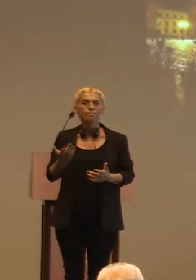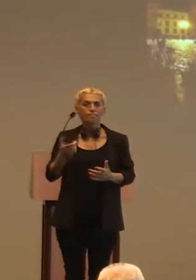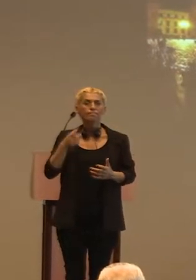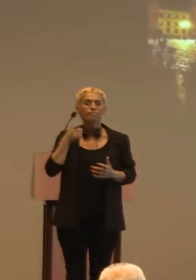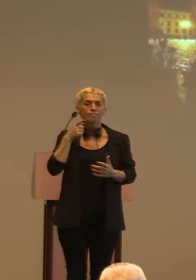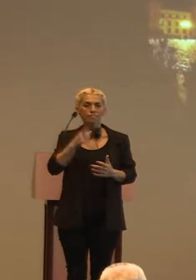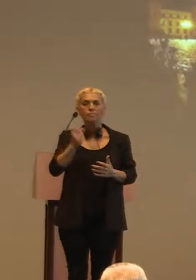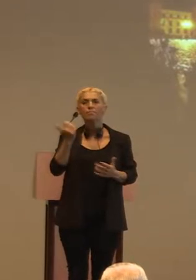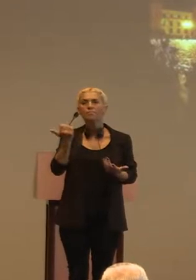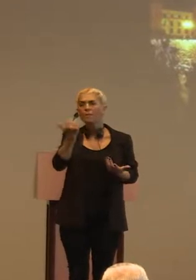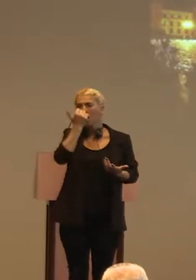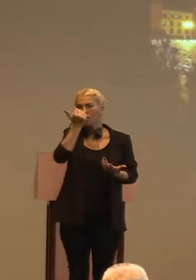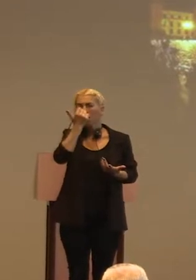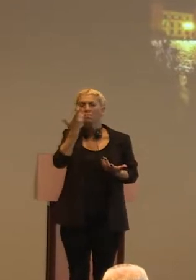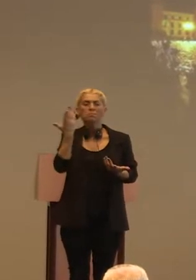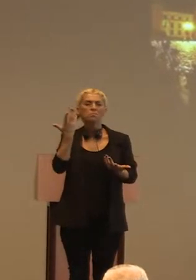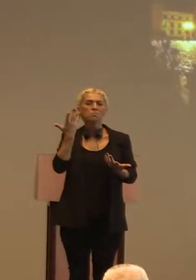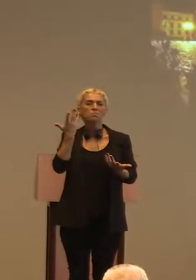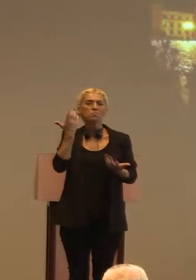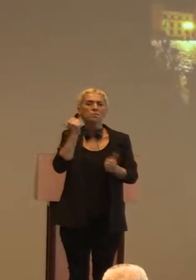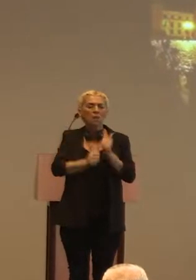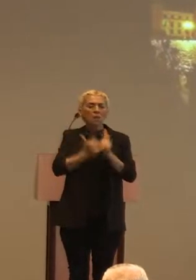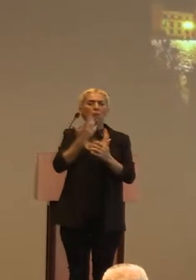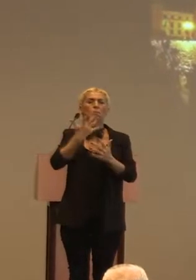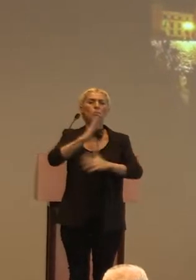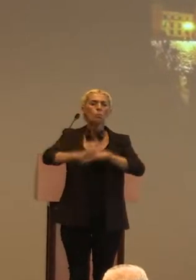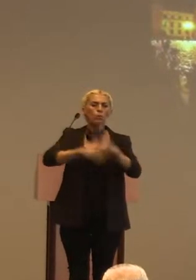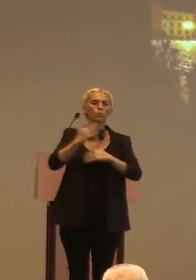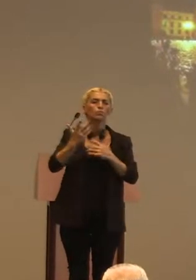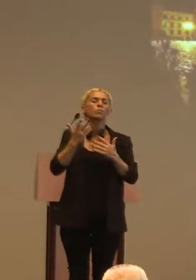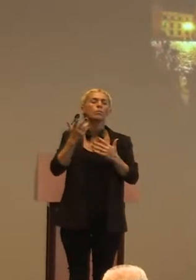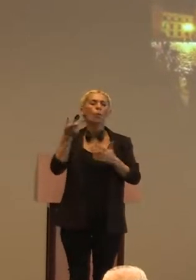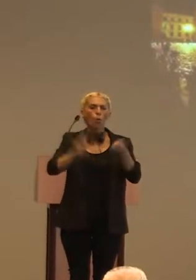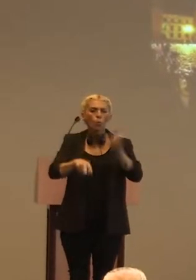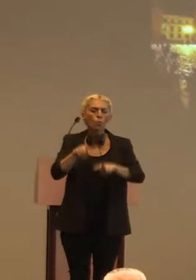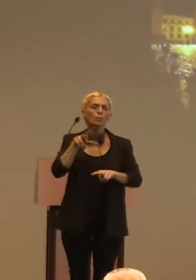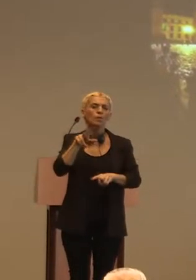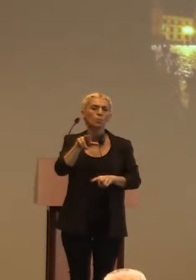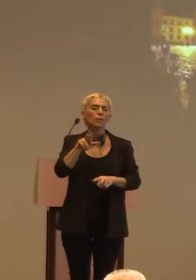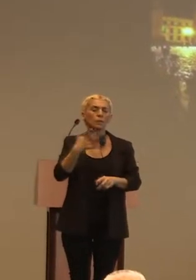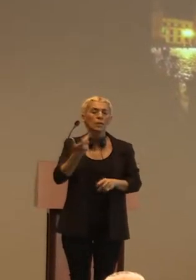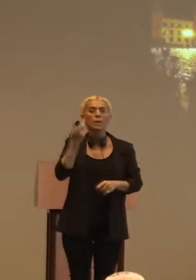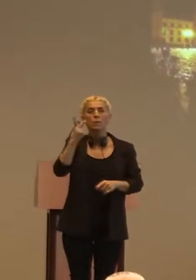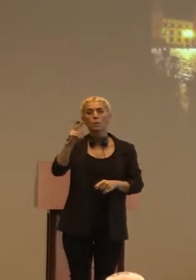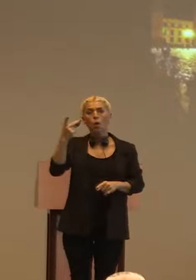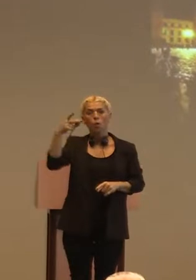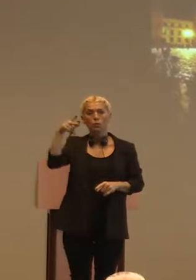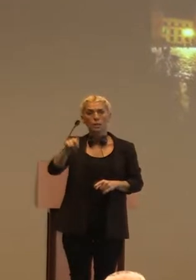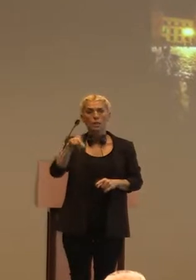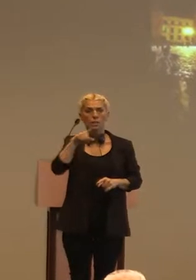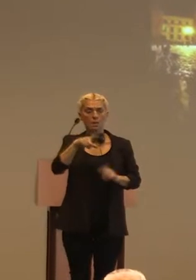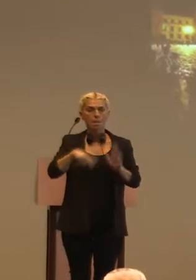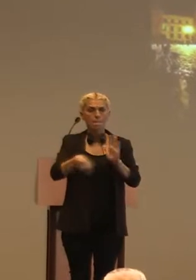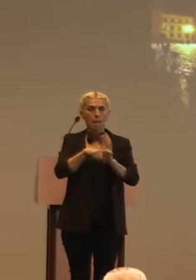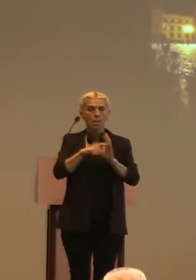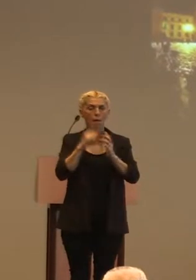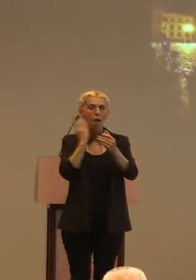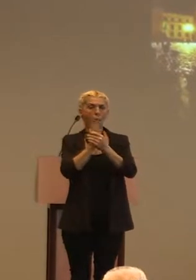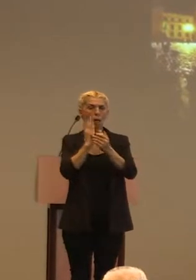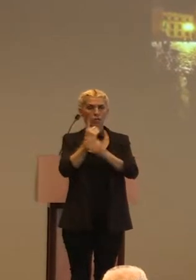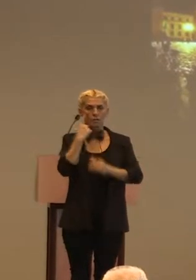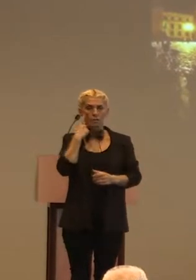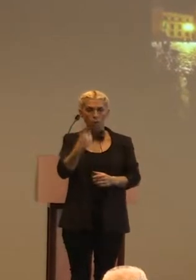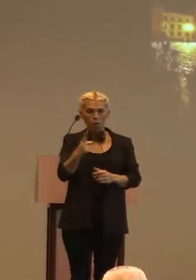a bloody destruction that we've experienced so the archive work that we started in